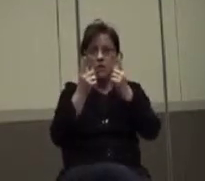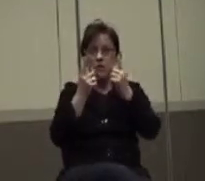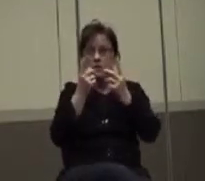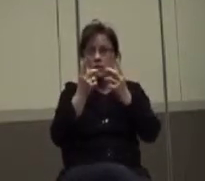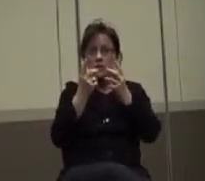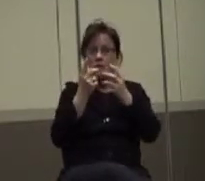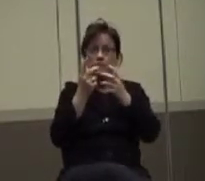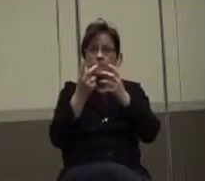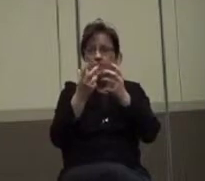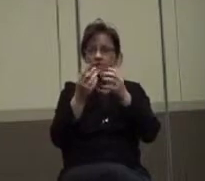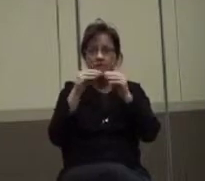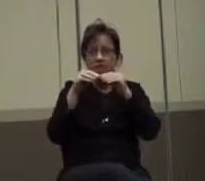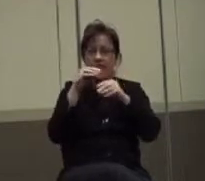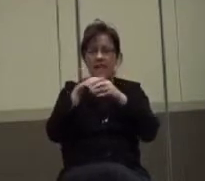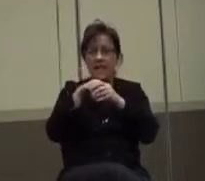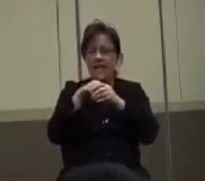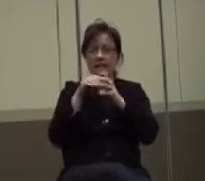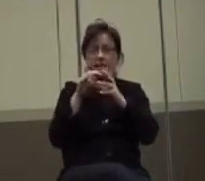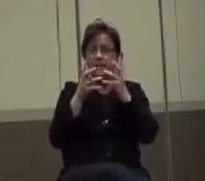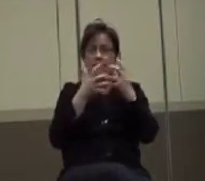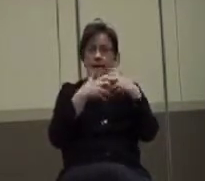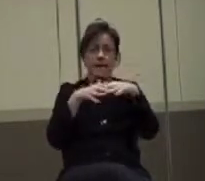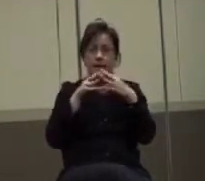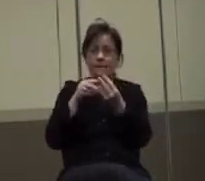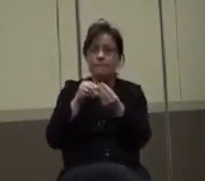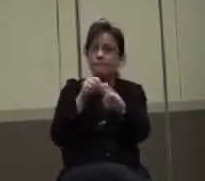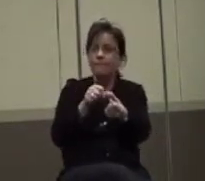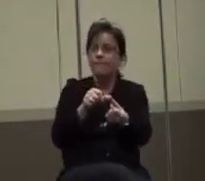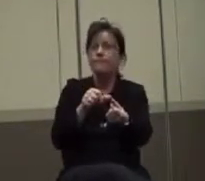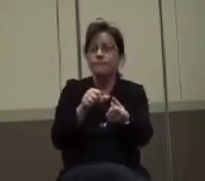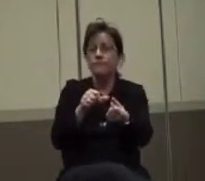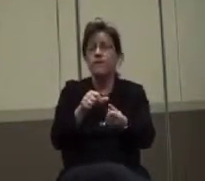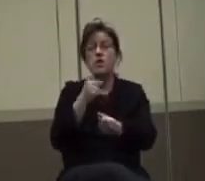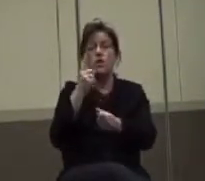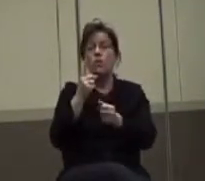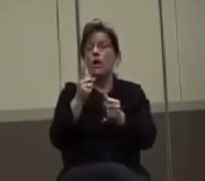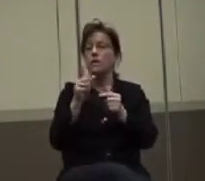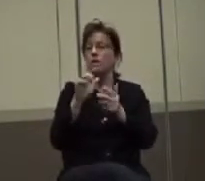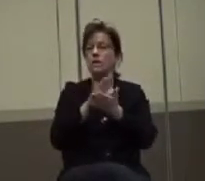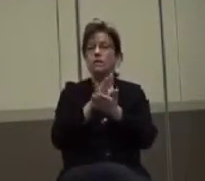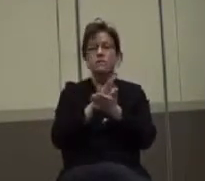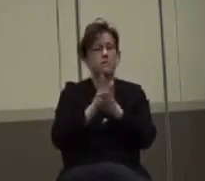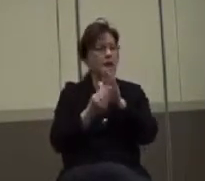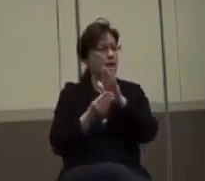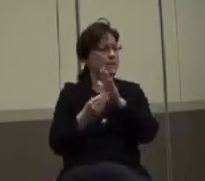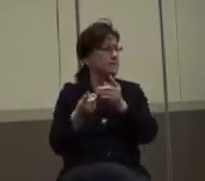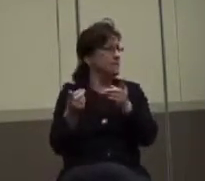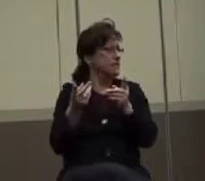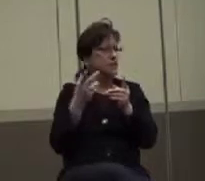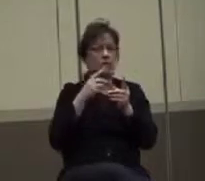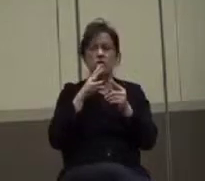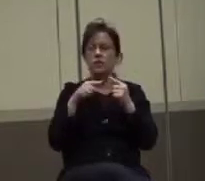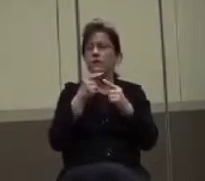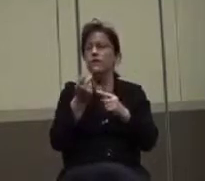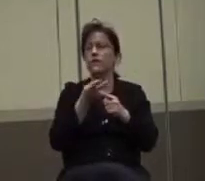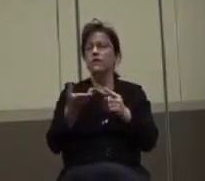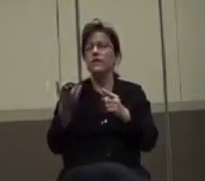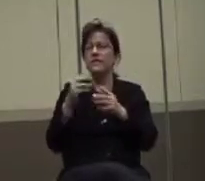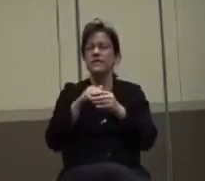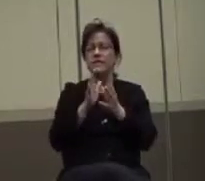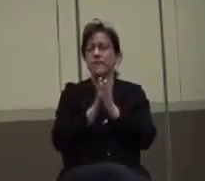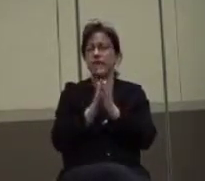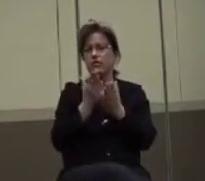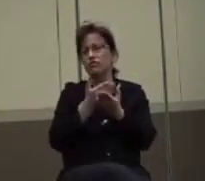of those kinds of things. But, so we're going to talk. Now, in that one packet of materials, we'll talk about a couple of things here that may just be a little bit helpful.